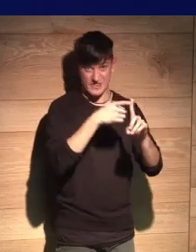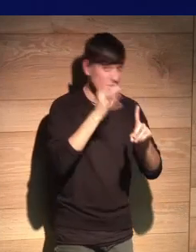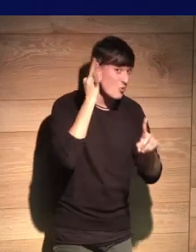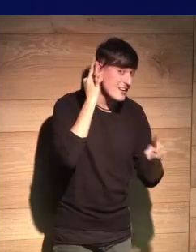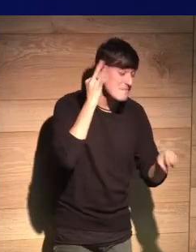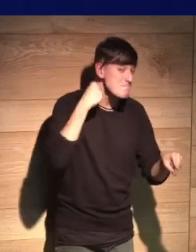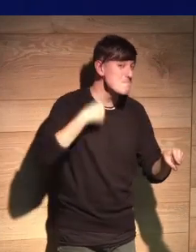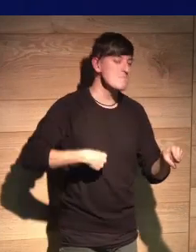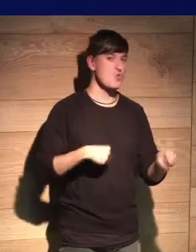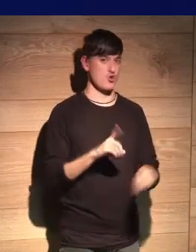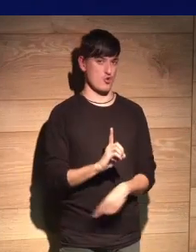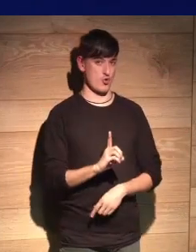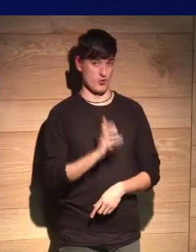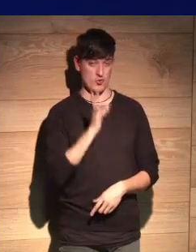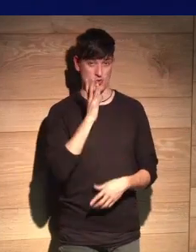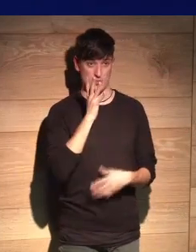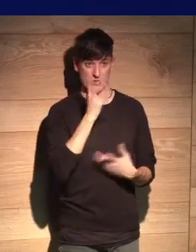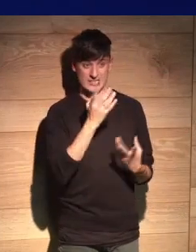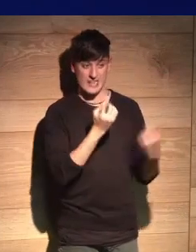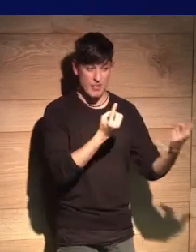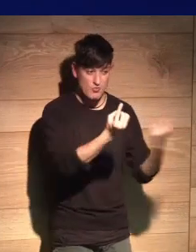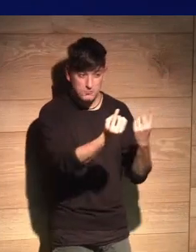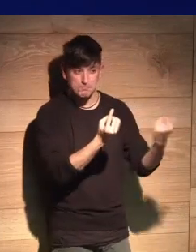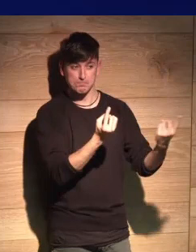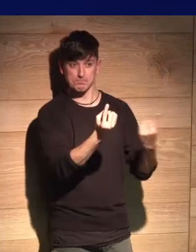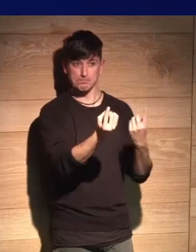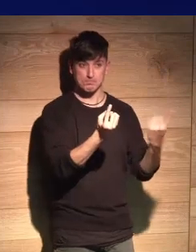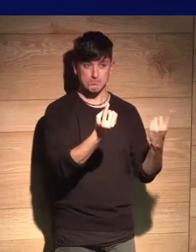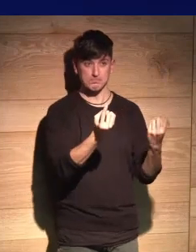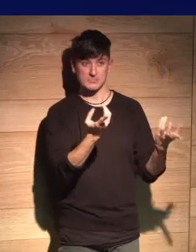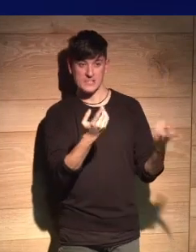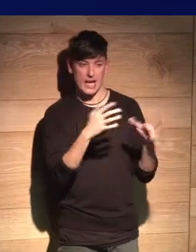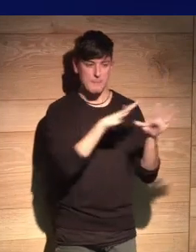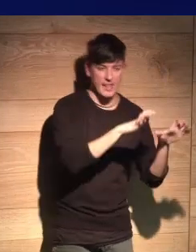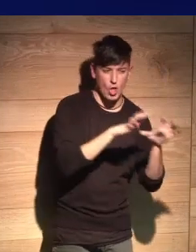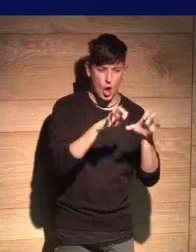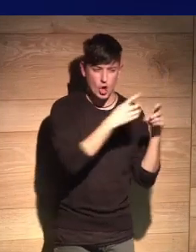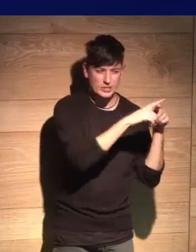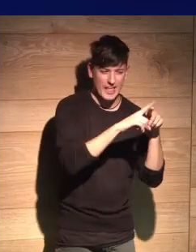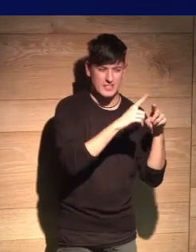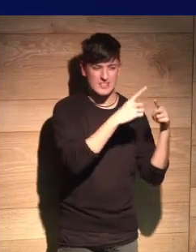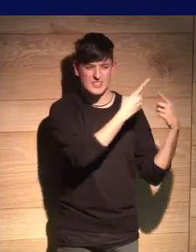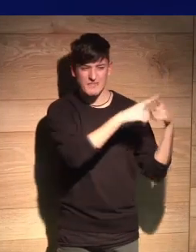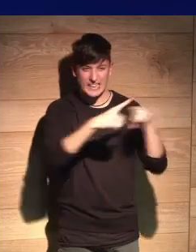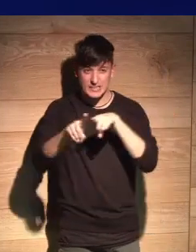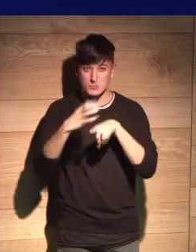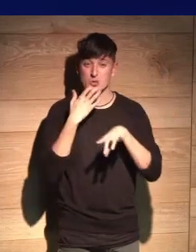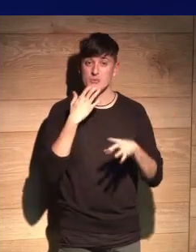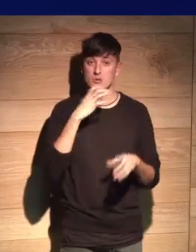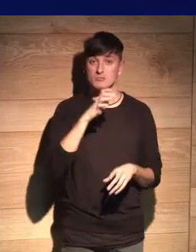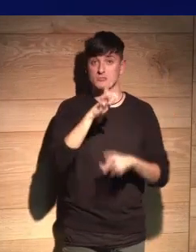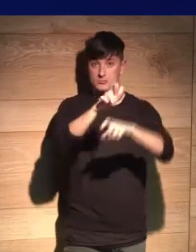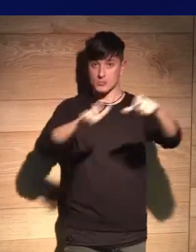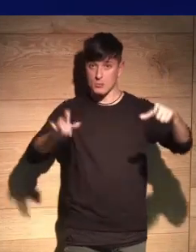female examples is not exactly the same, because from each one of them you learn something different.